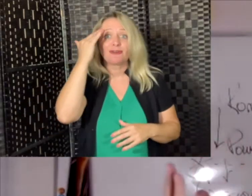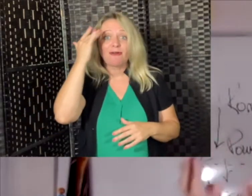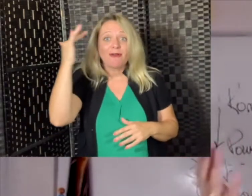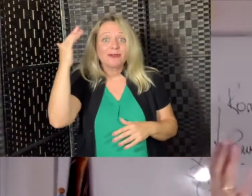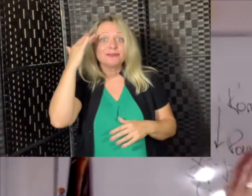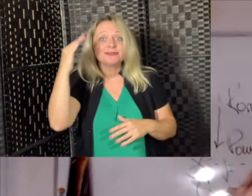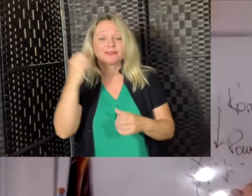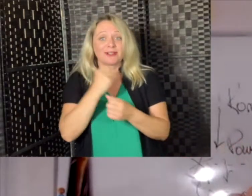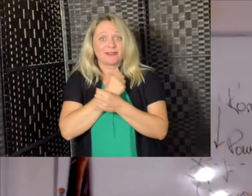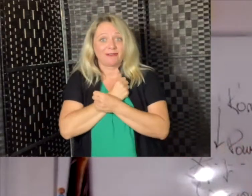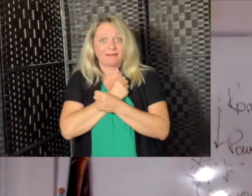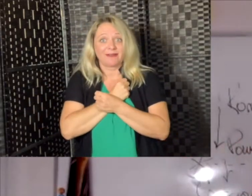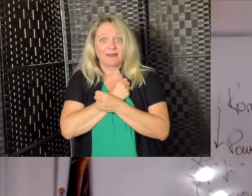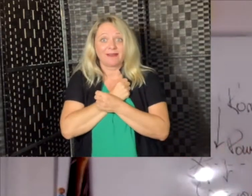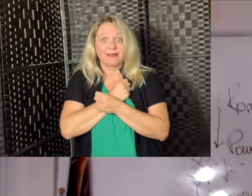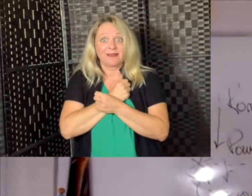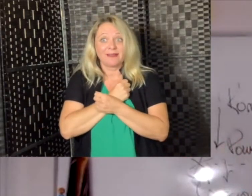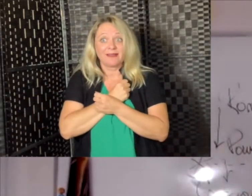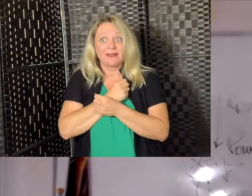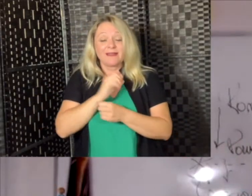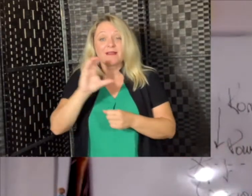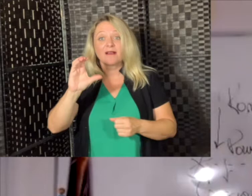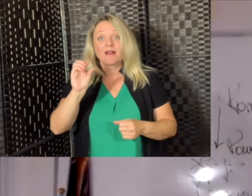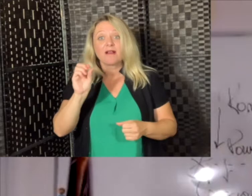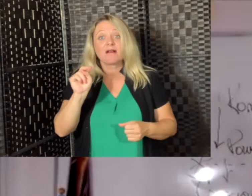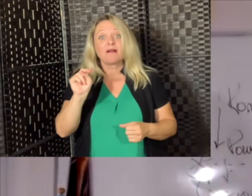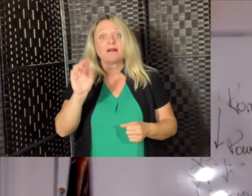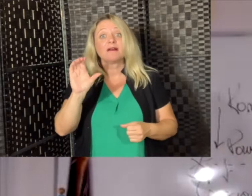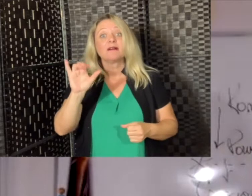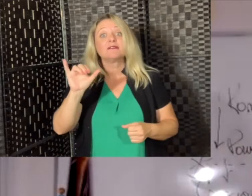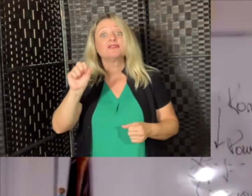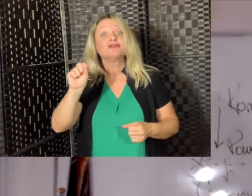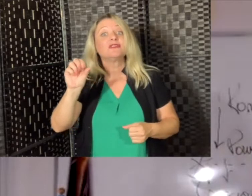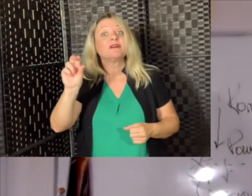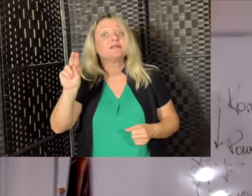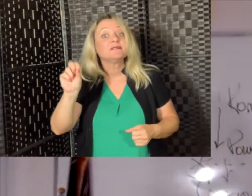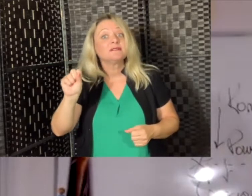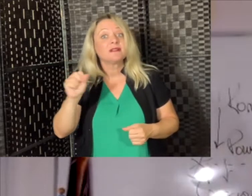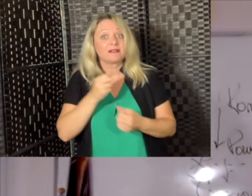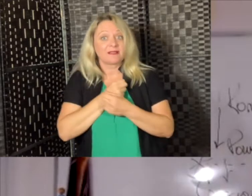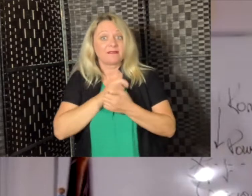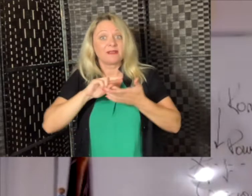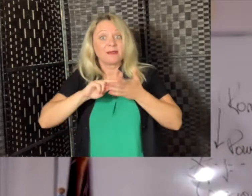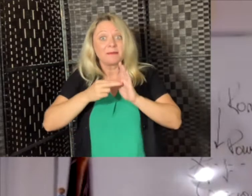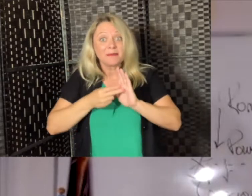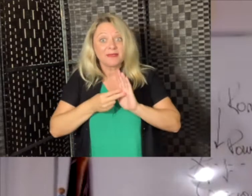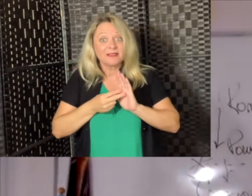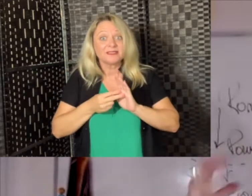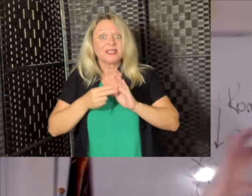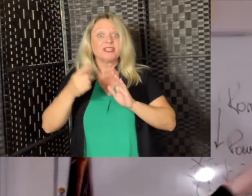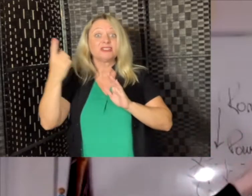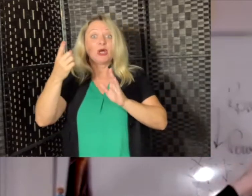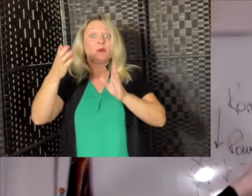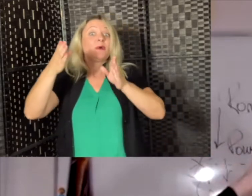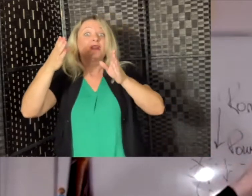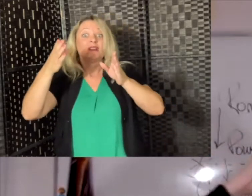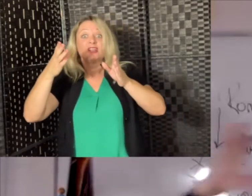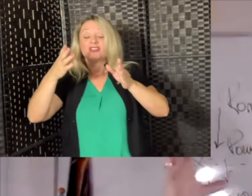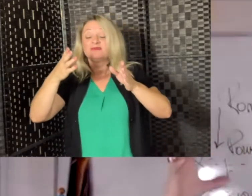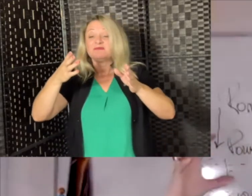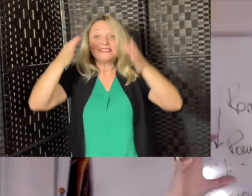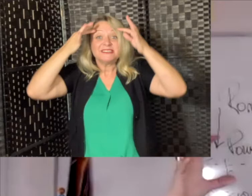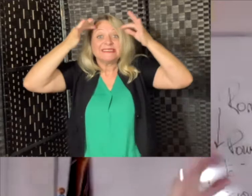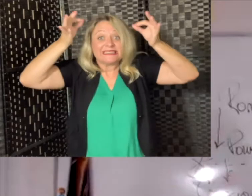else chooses purposely to travel to our world and then put big ears